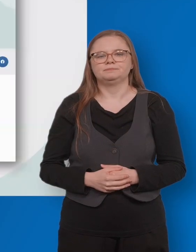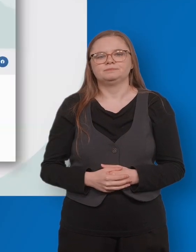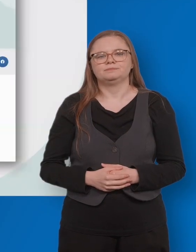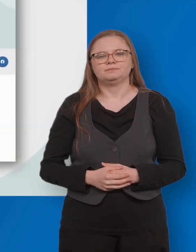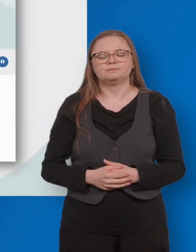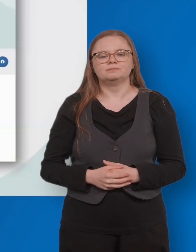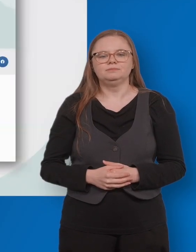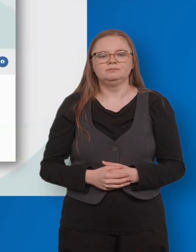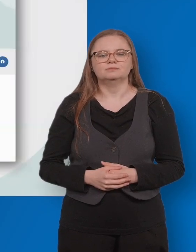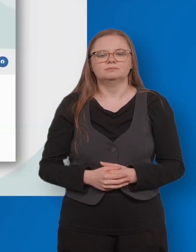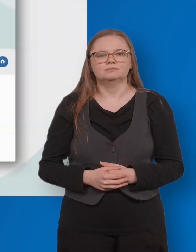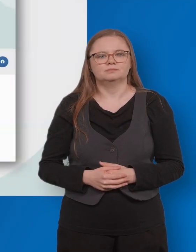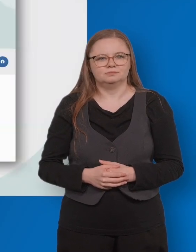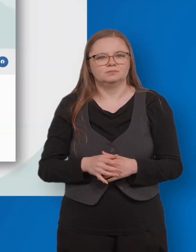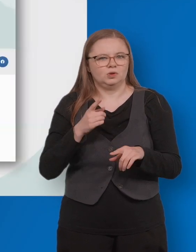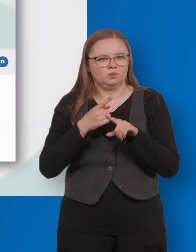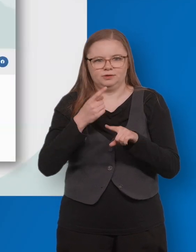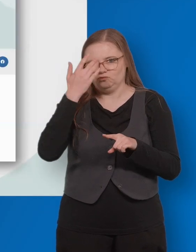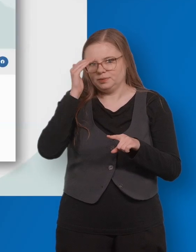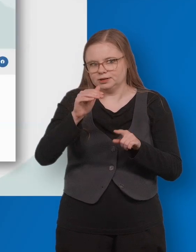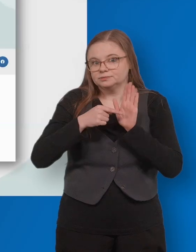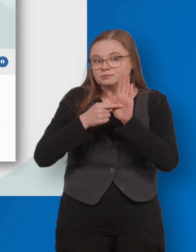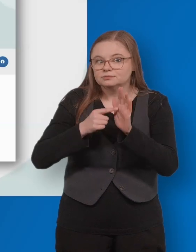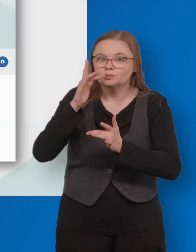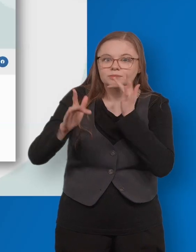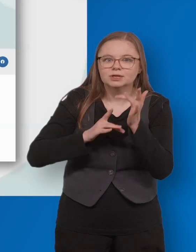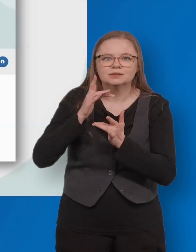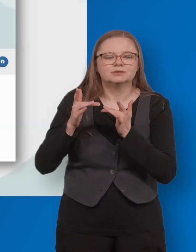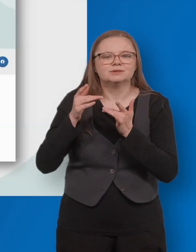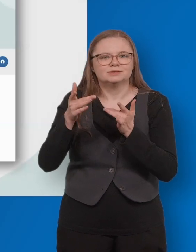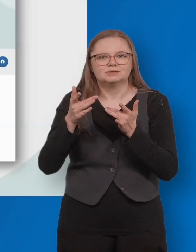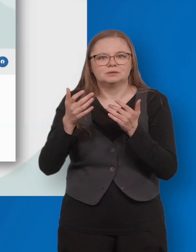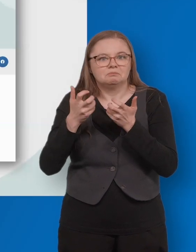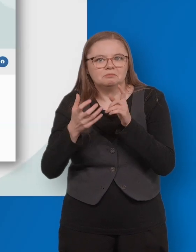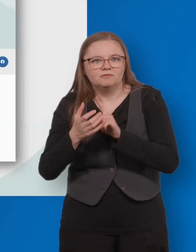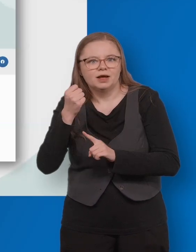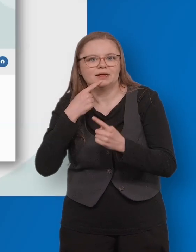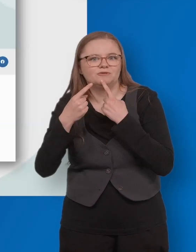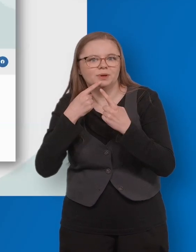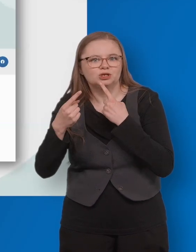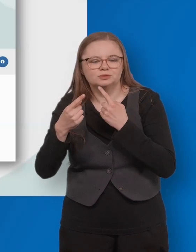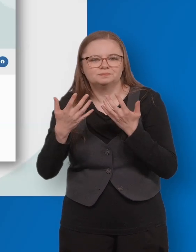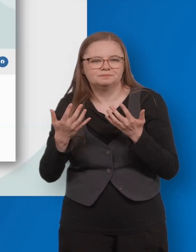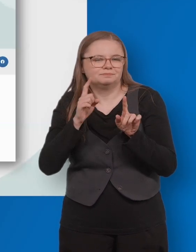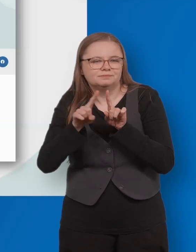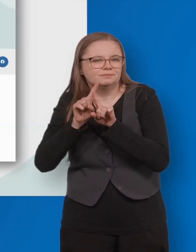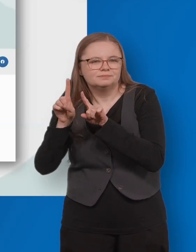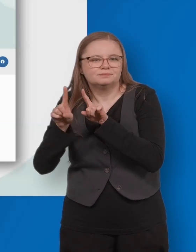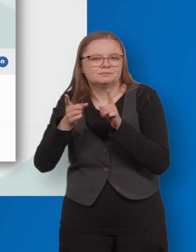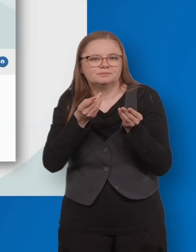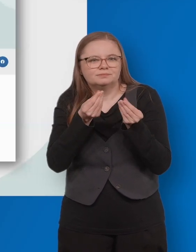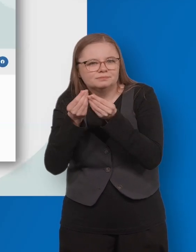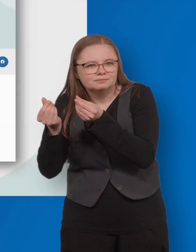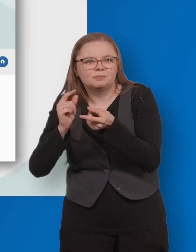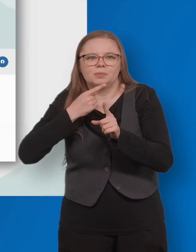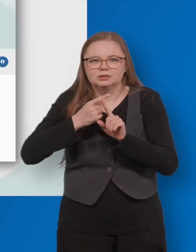So just a quick reminder of our website and where you can find some information about us and a range of other things, not least the